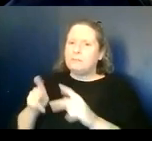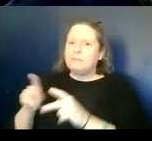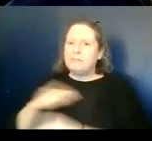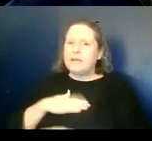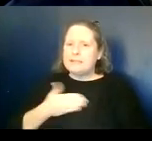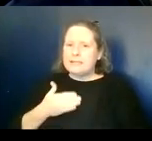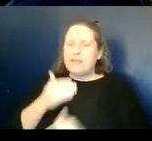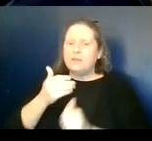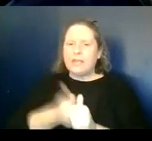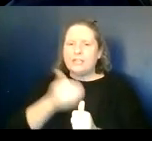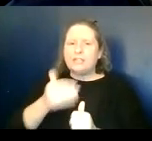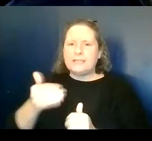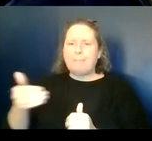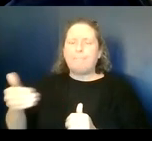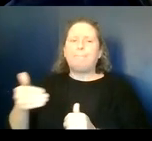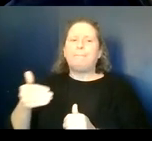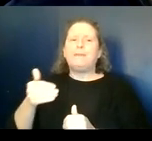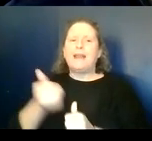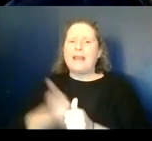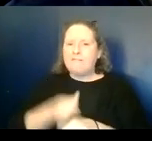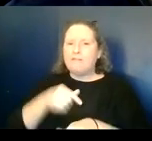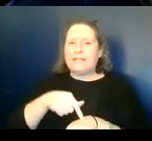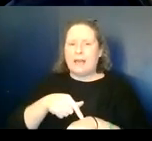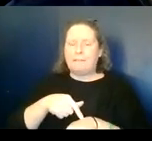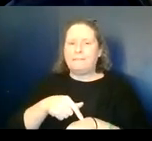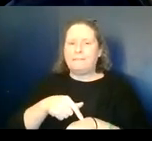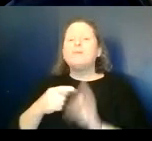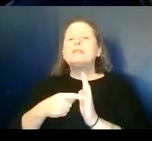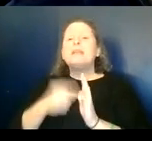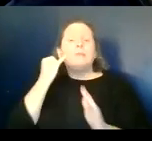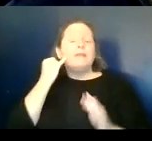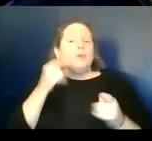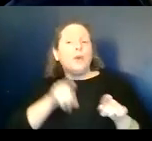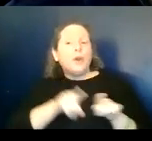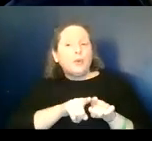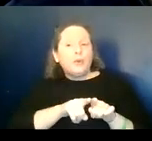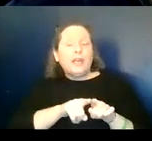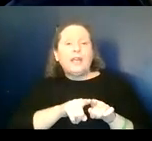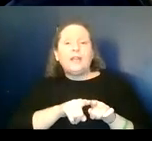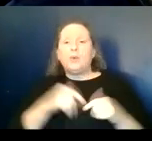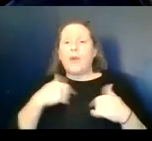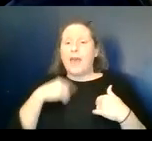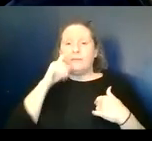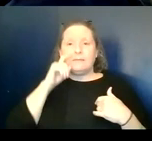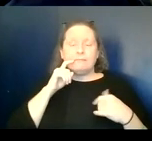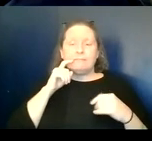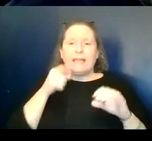to do one thing with a person, such as have intercourse, right? Maybe